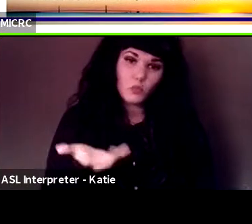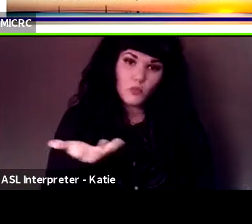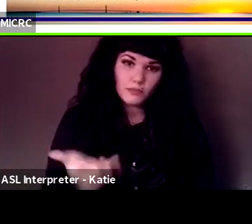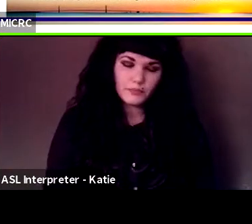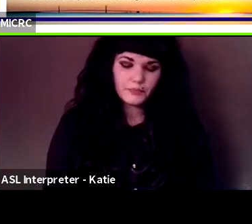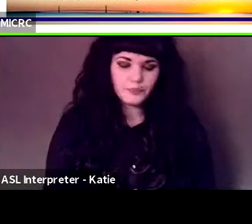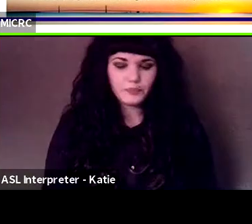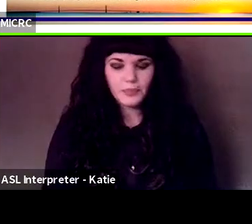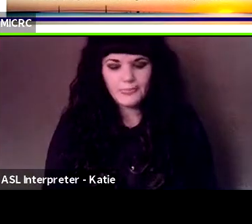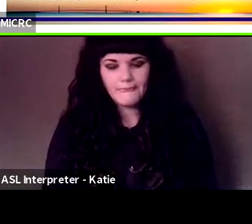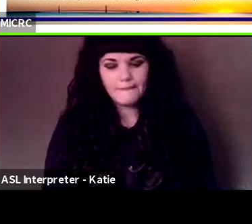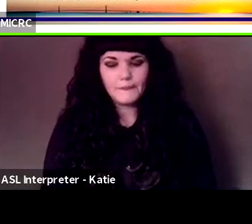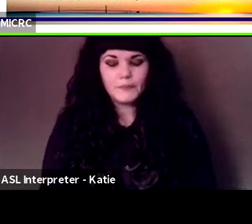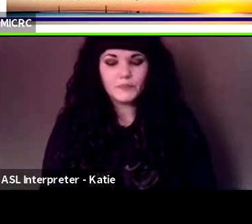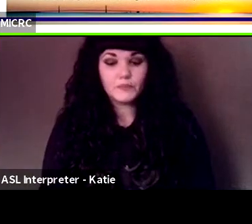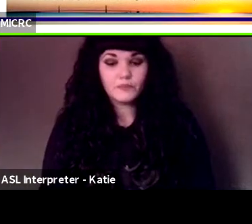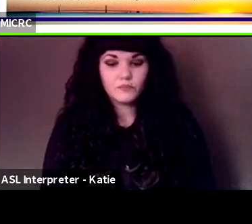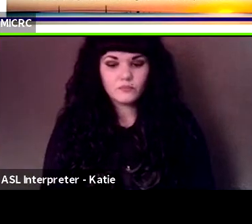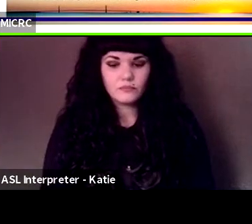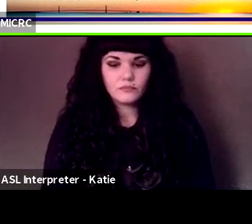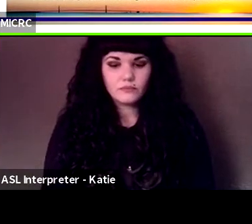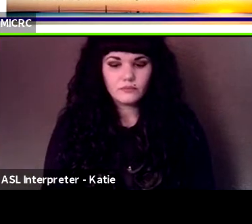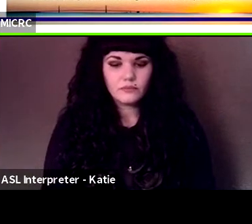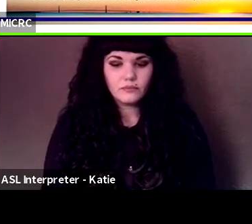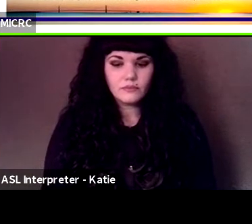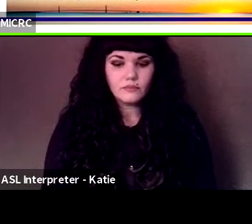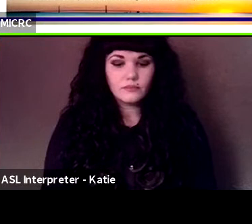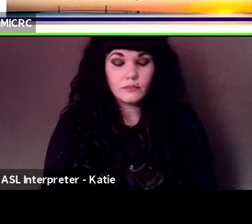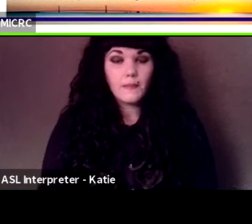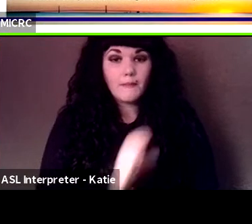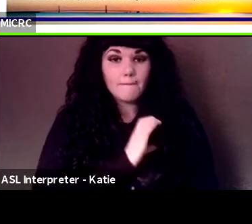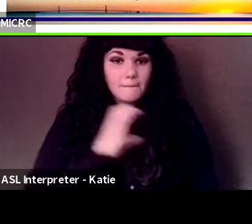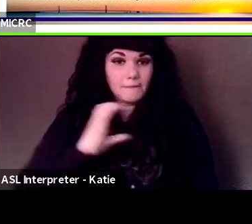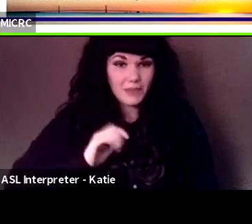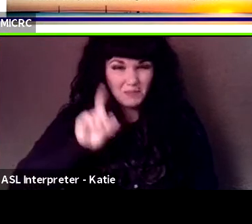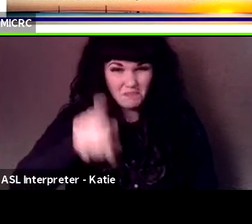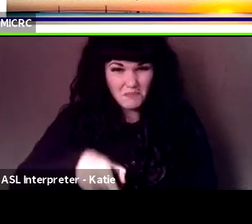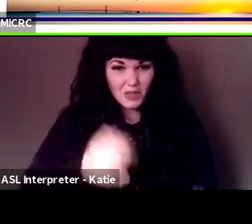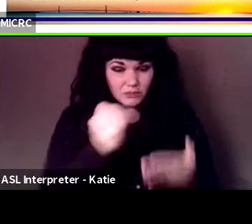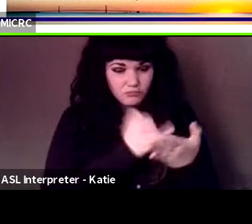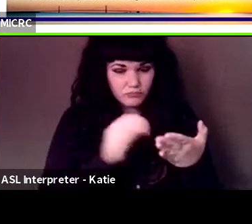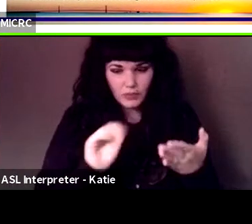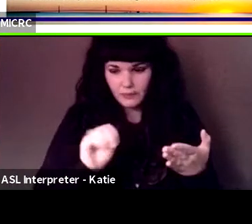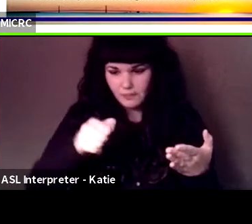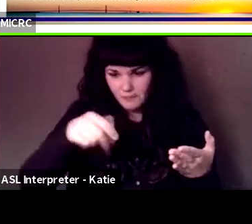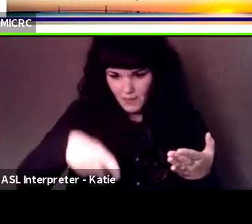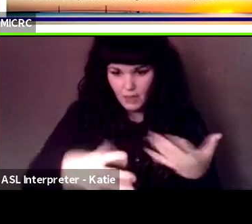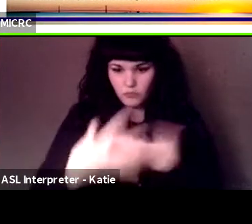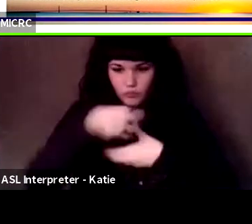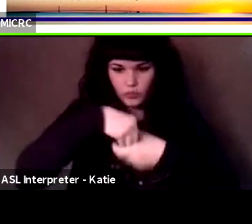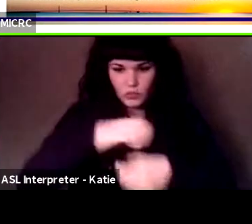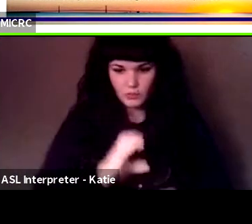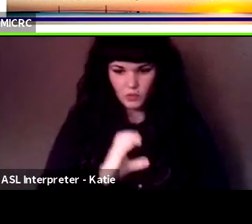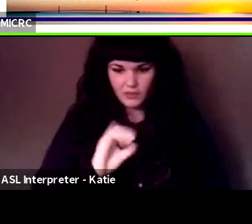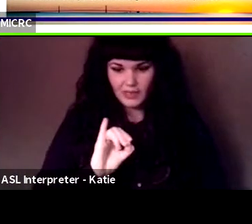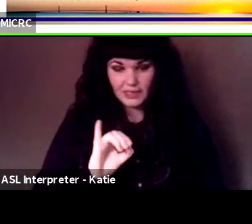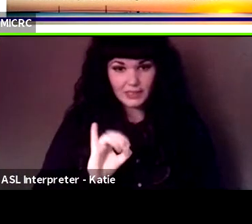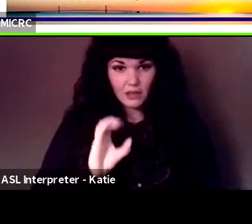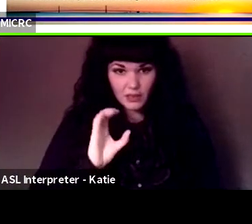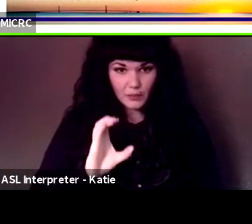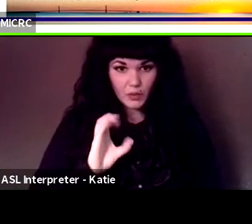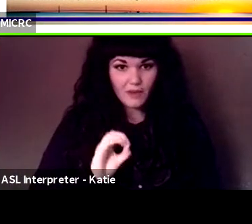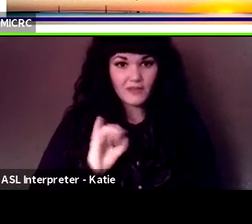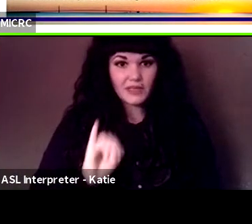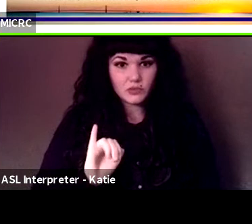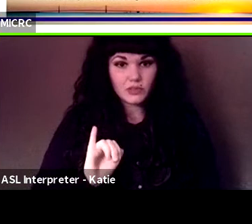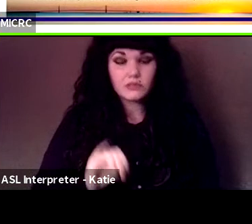for commissioners to draw maps that can take into consideration communities of interest, they would like to know what name